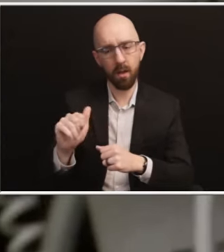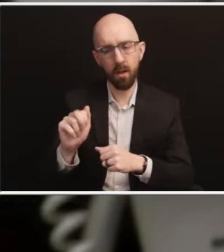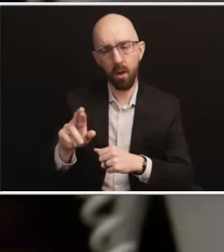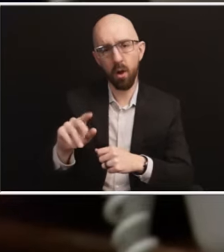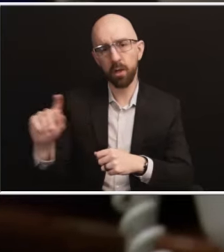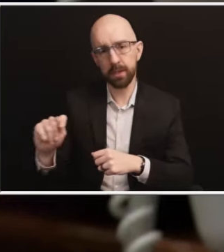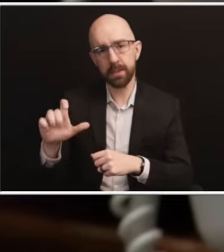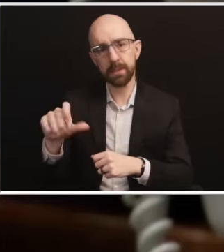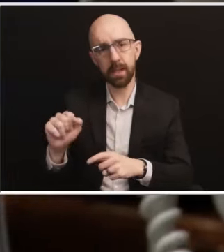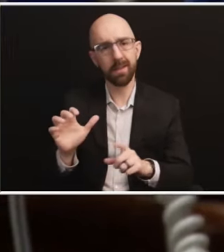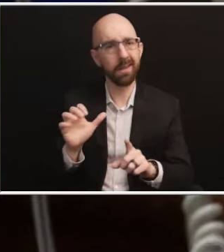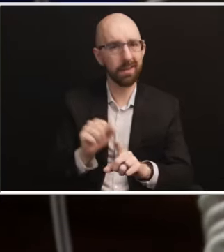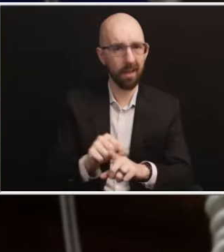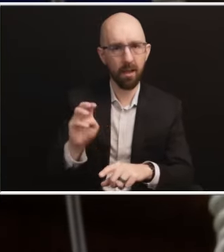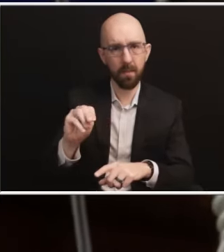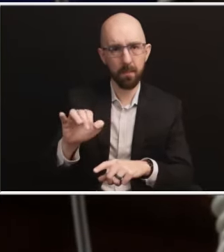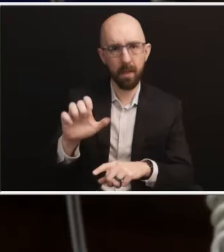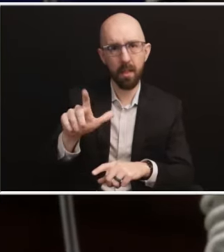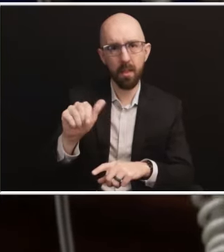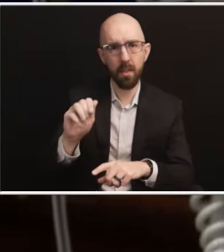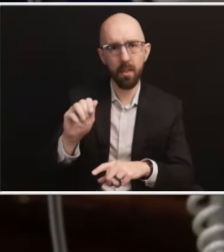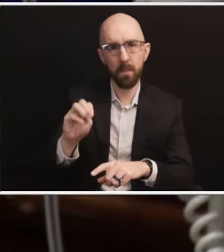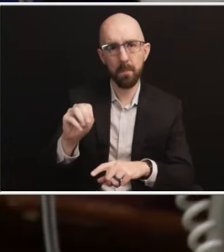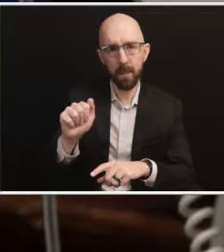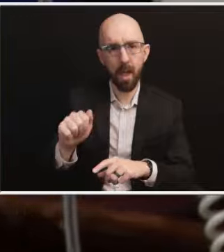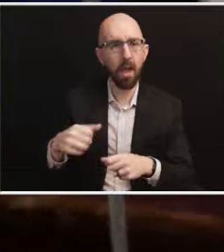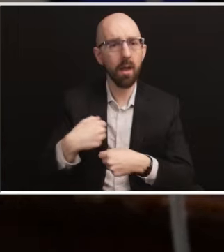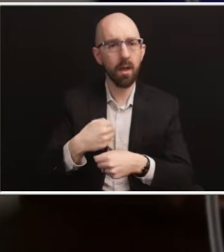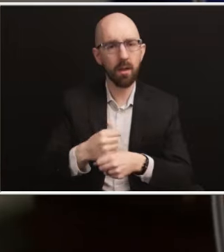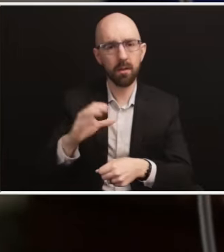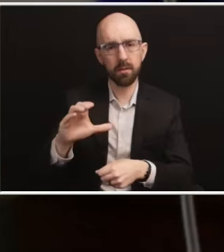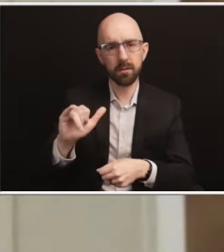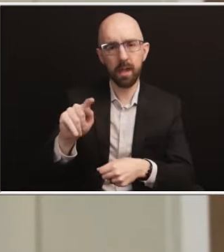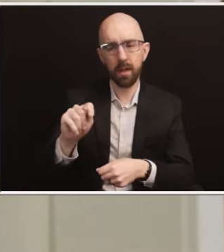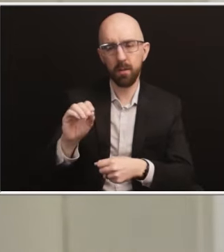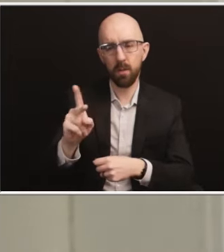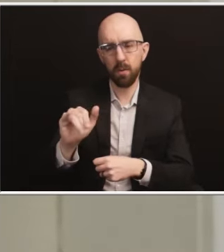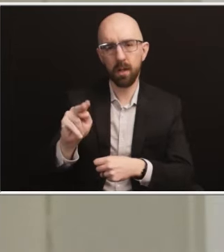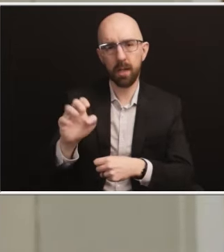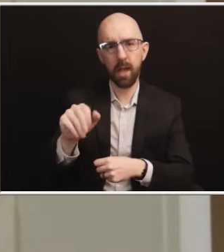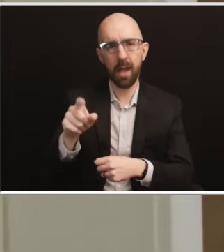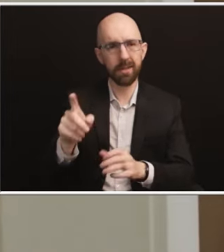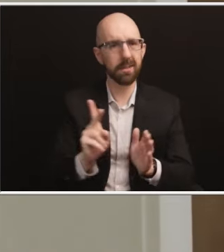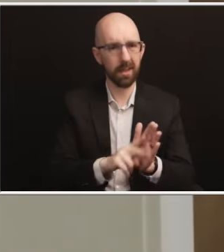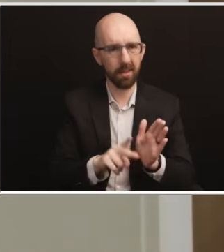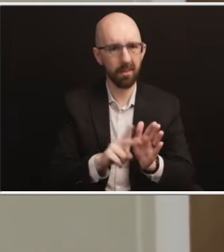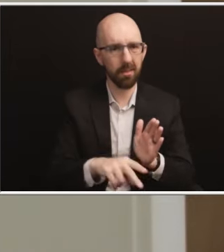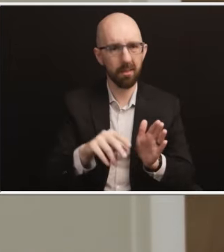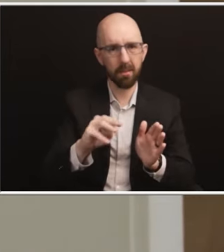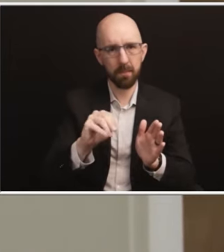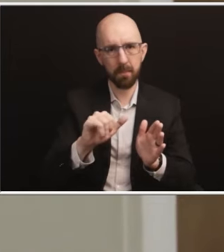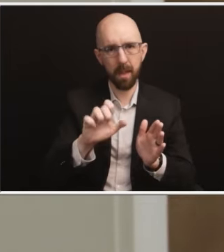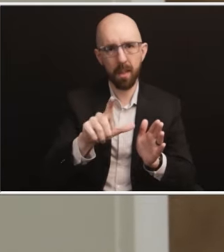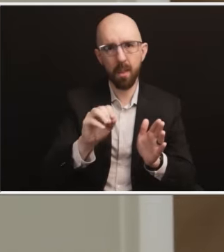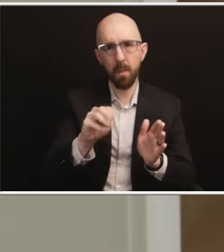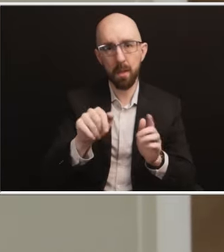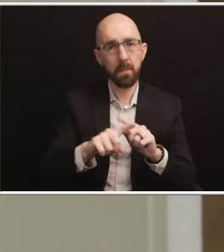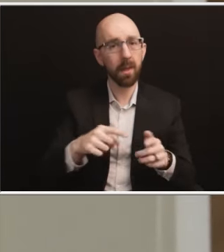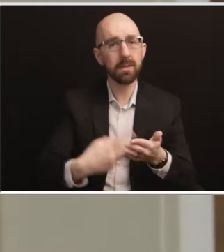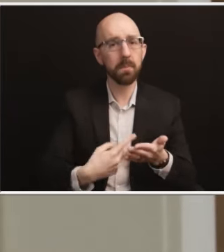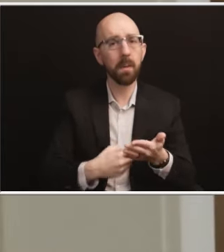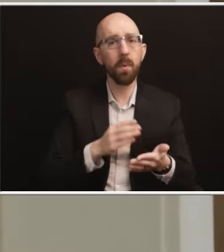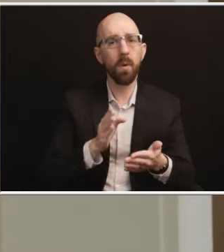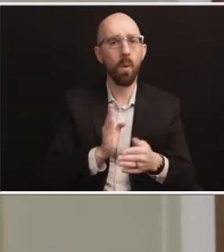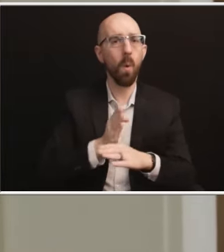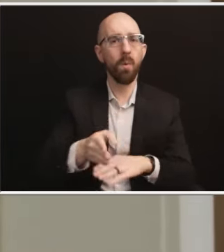the myeloma cells, it produces cytokines, and these cytokines kill the myeloma cells. But sometimes it get overreacted and start producing